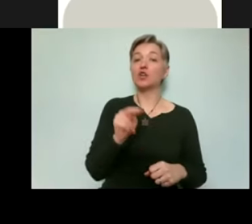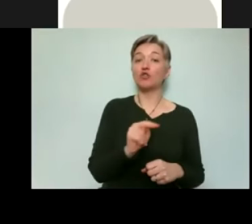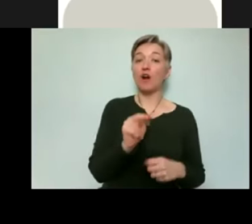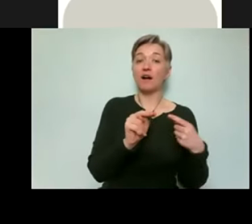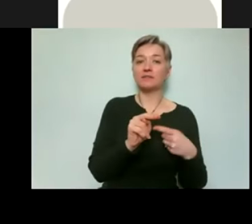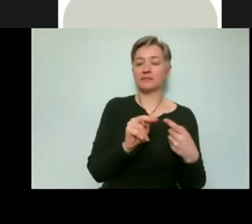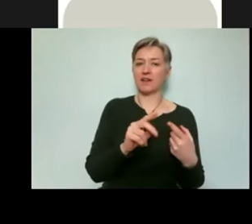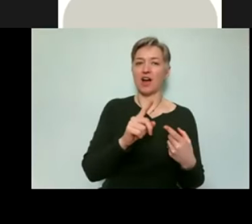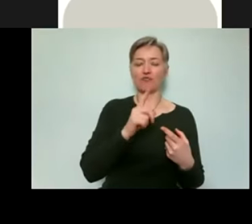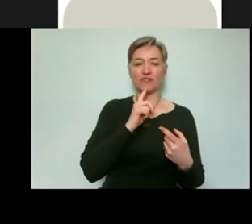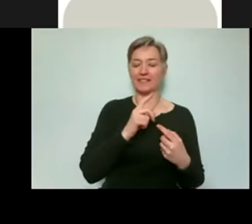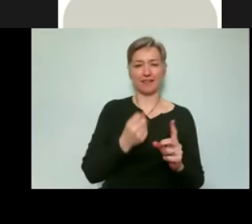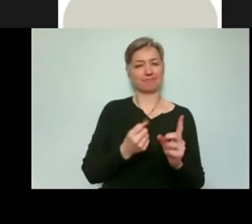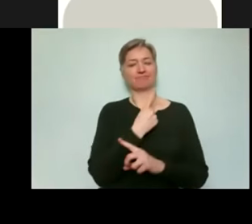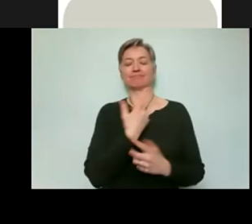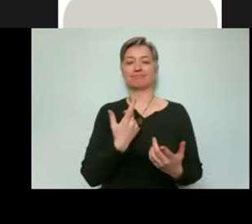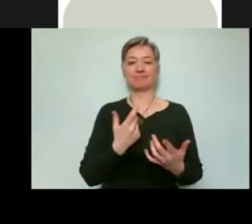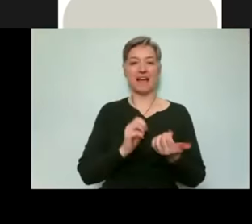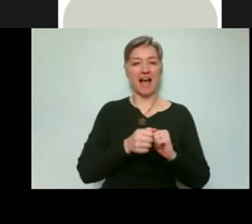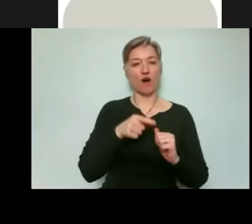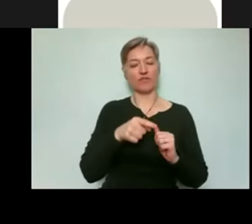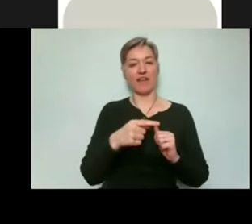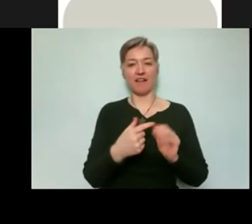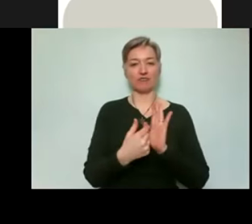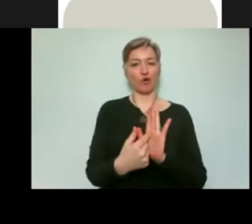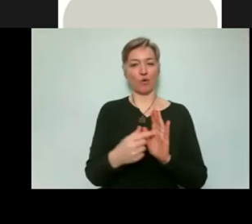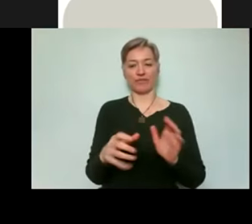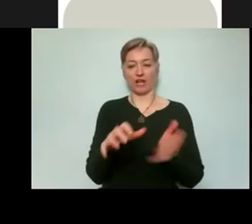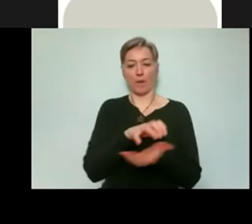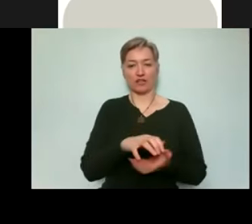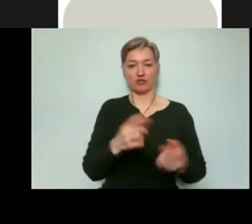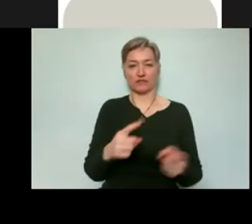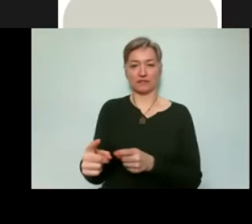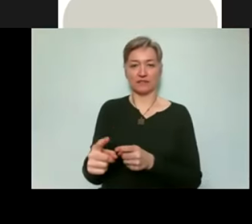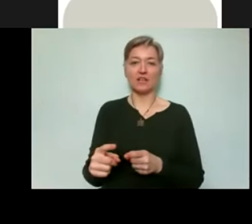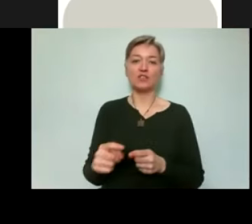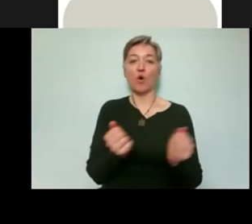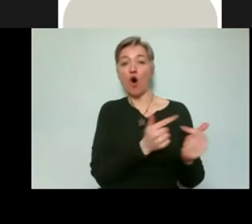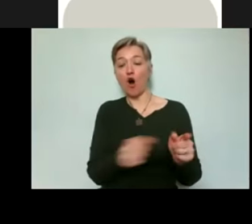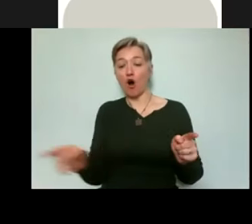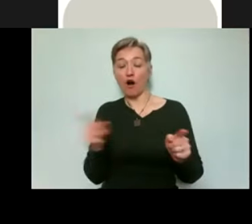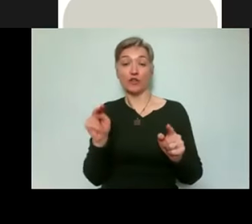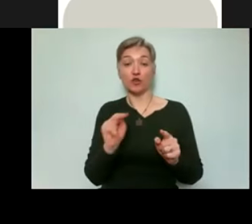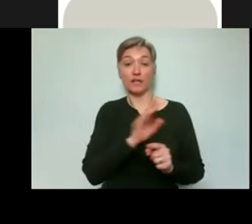highly idiosyncratic in how they reflect these combinations. So here we have all of the neurons in her study, and they